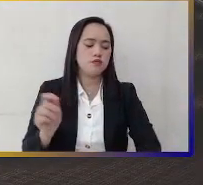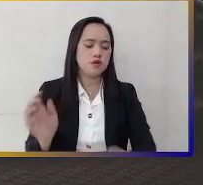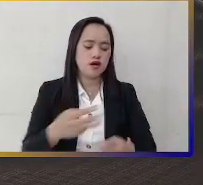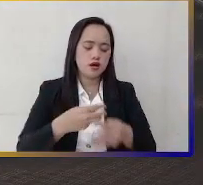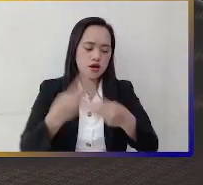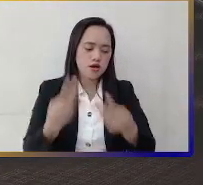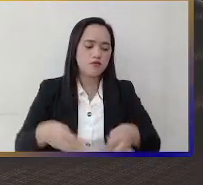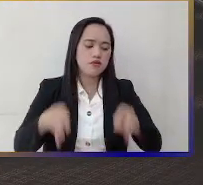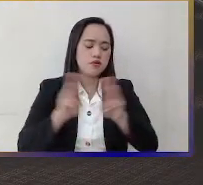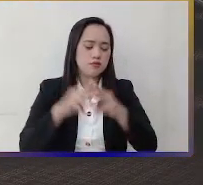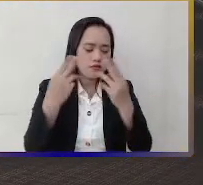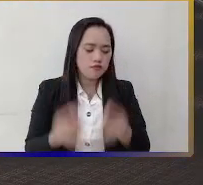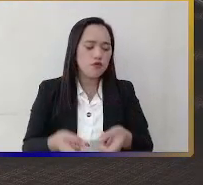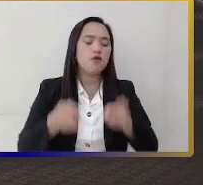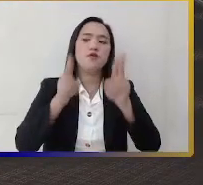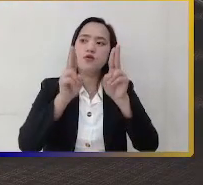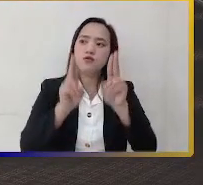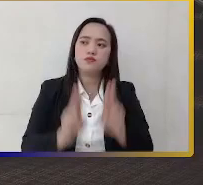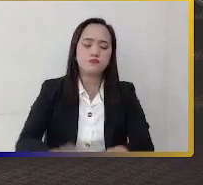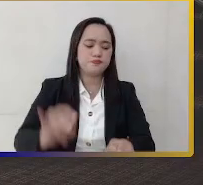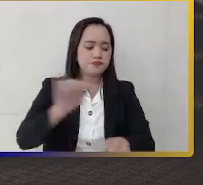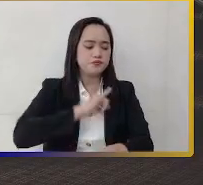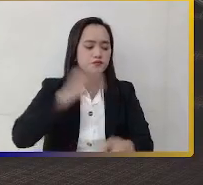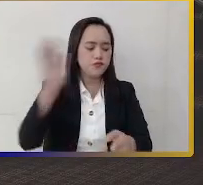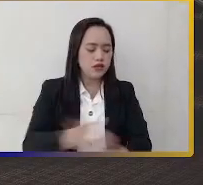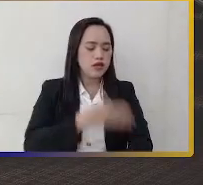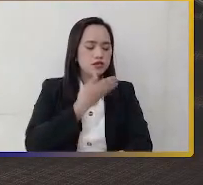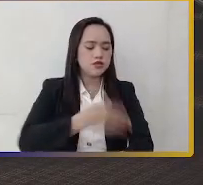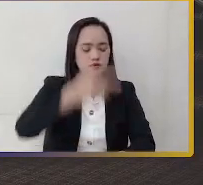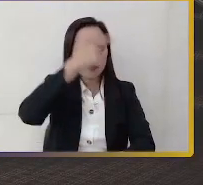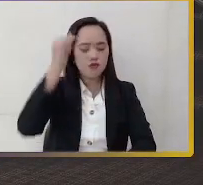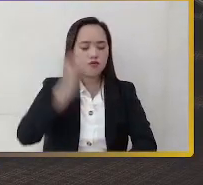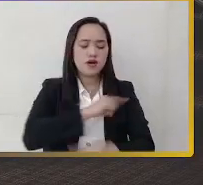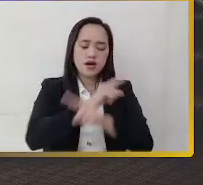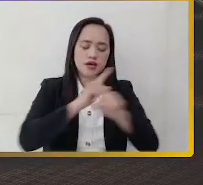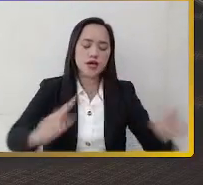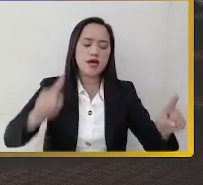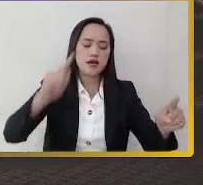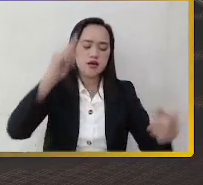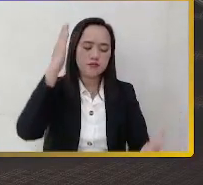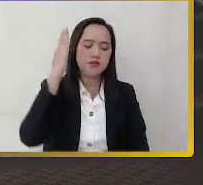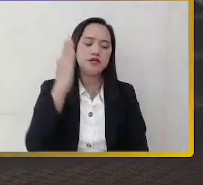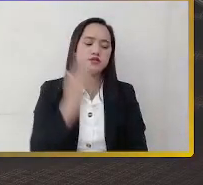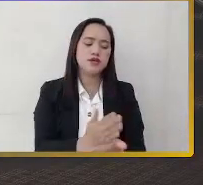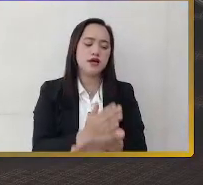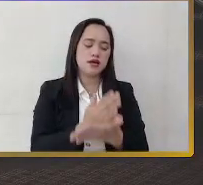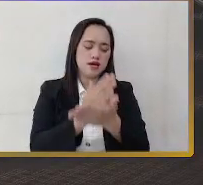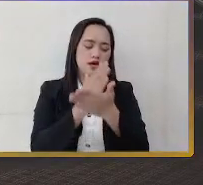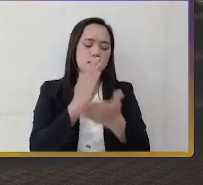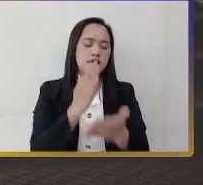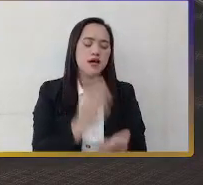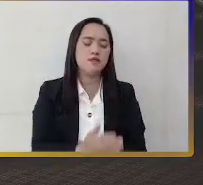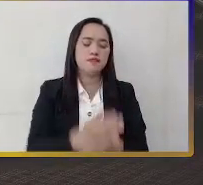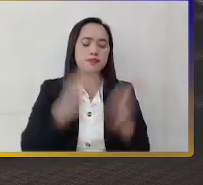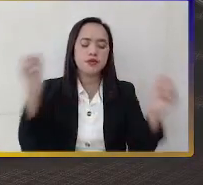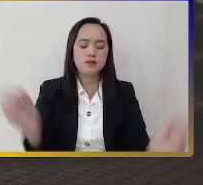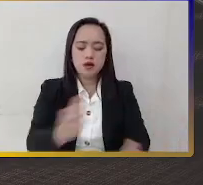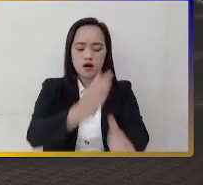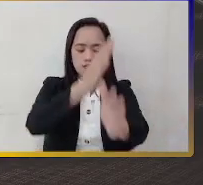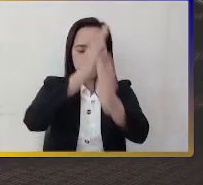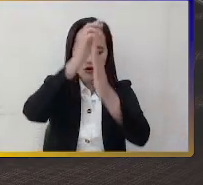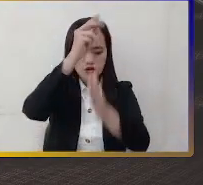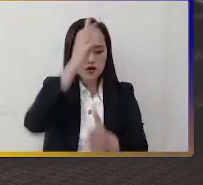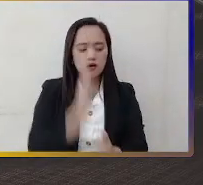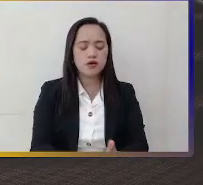him whatever befall. I sing for I cannot be silent.